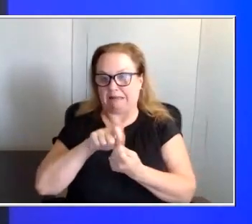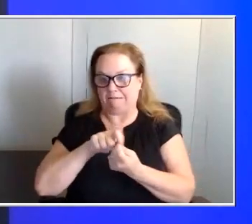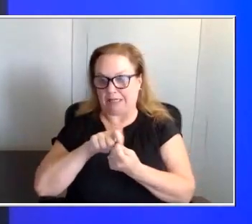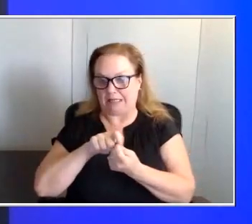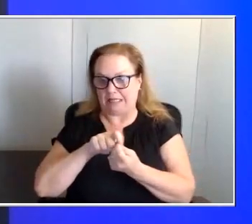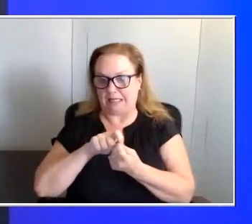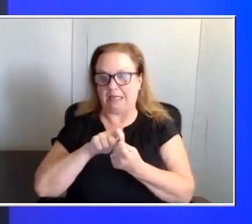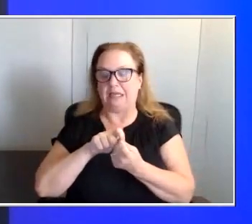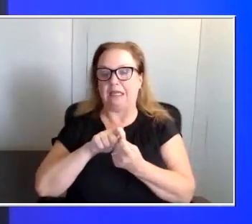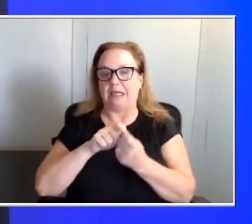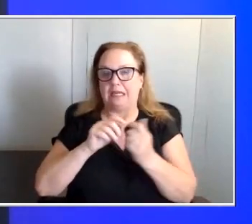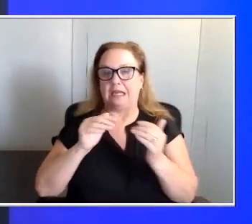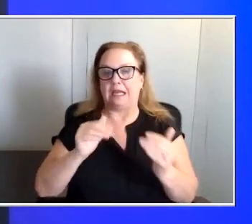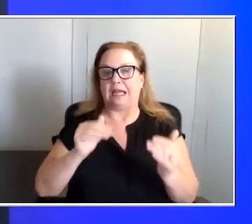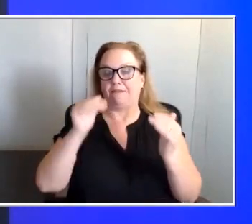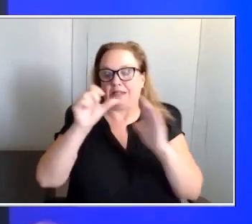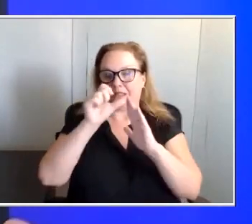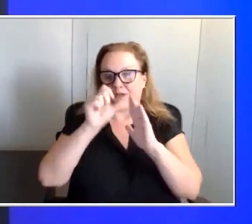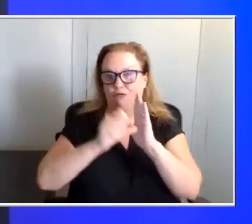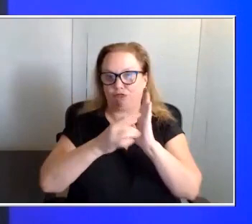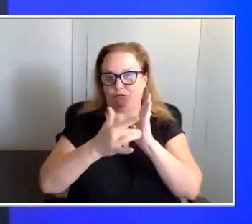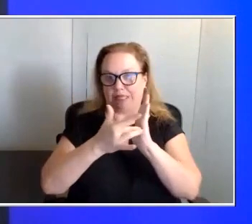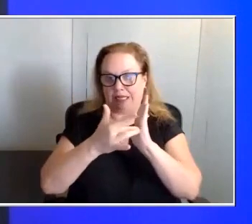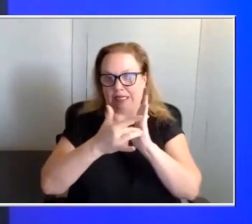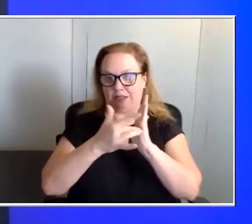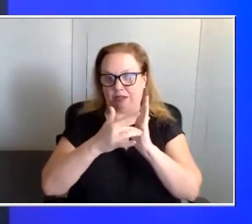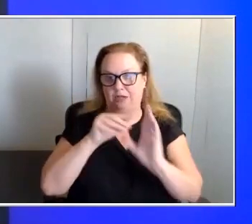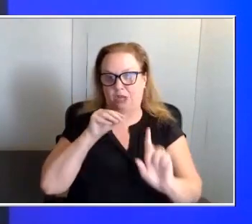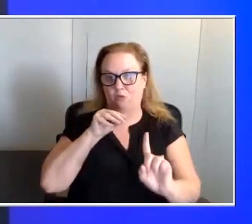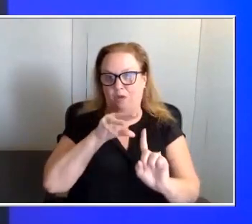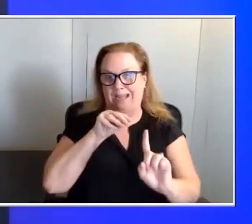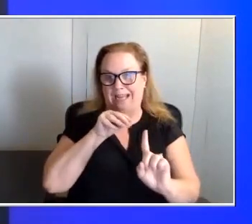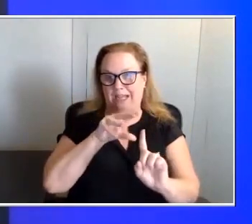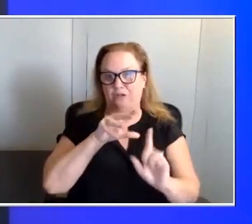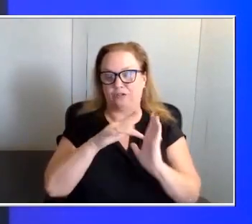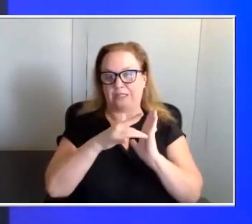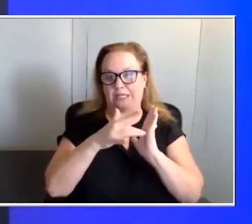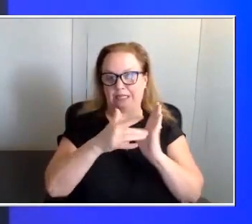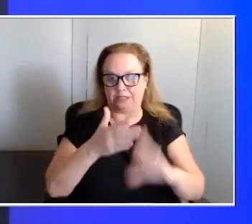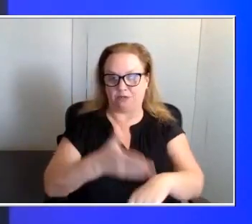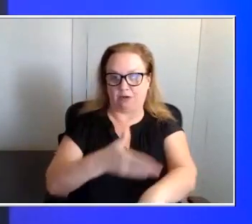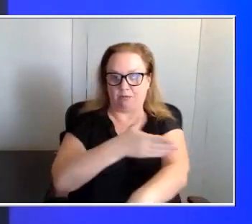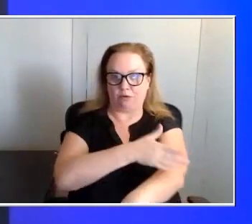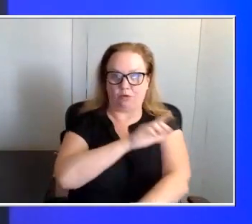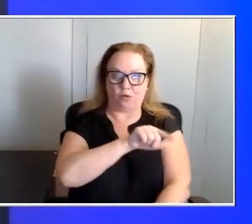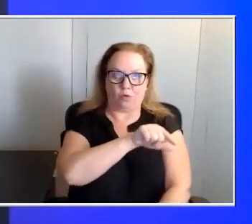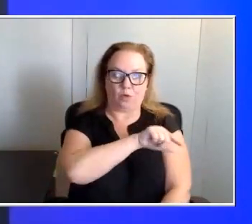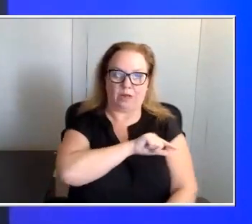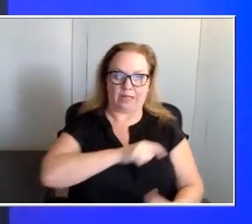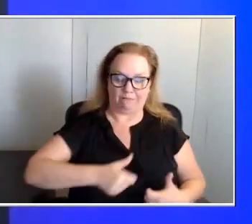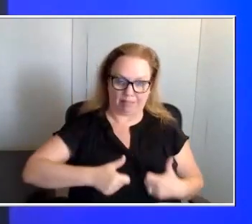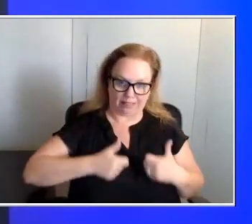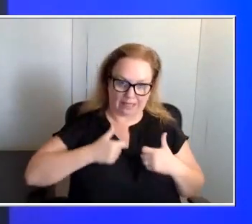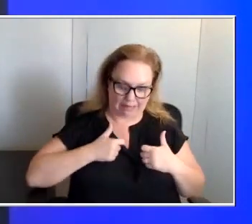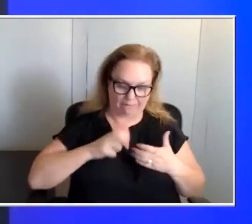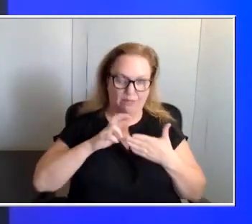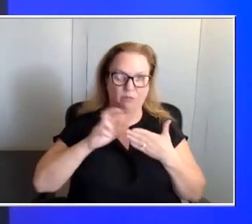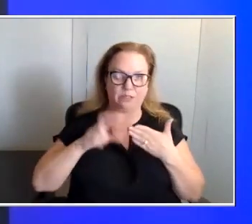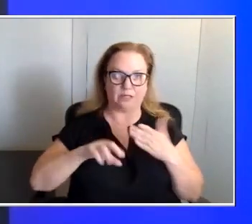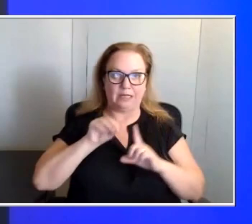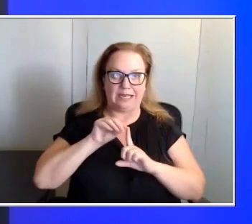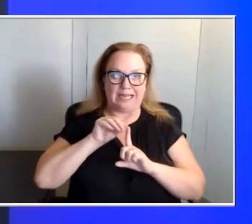been advances in surgical techniques and radiation techniques too to improve quality of life and outcomes,